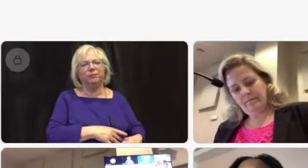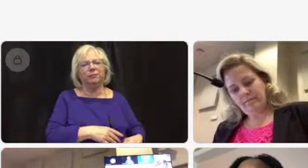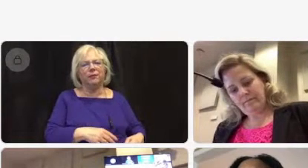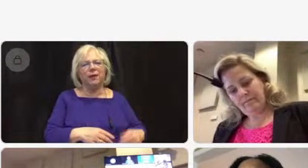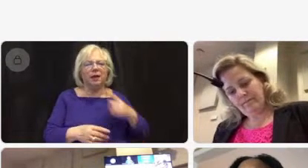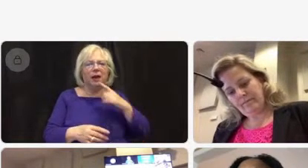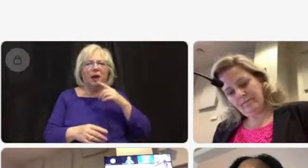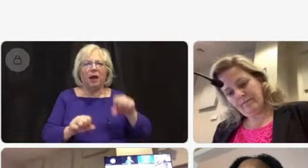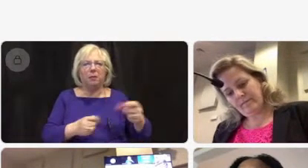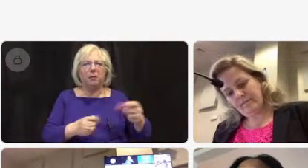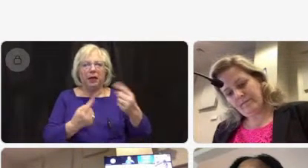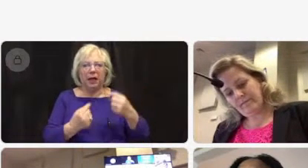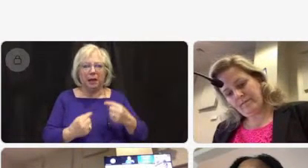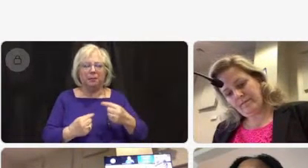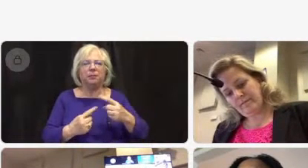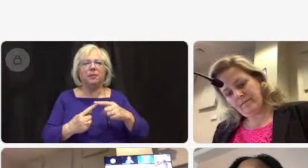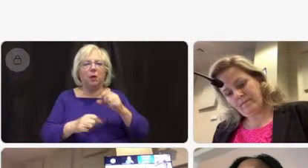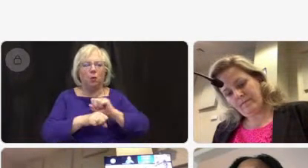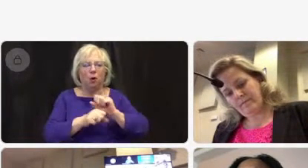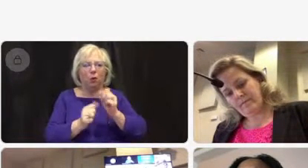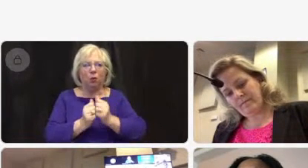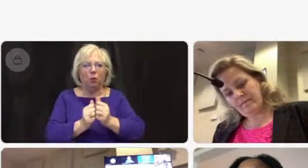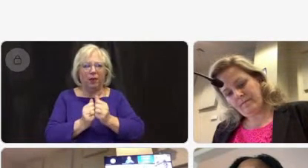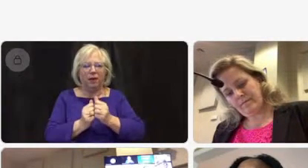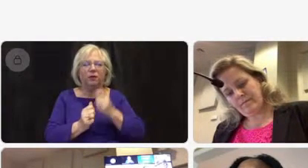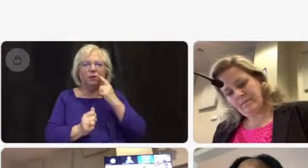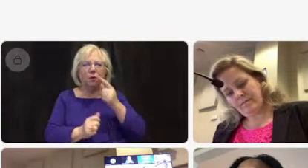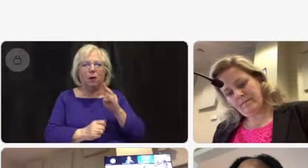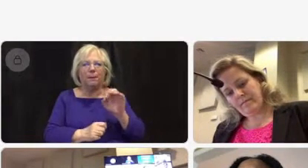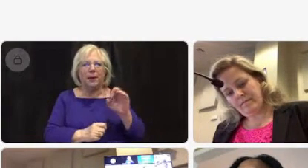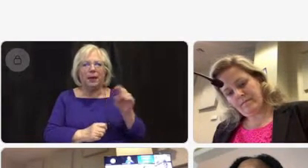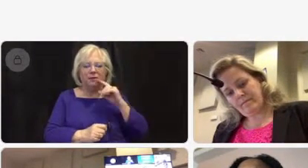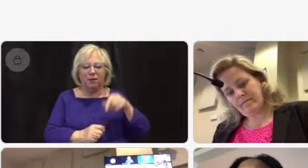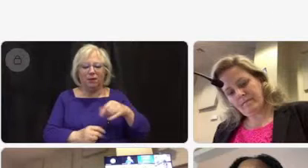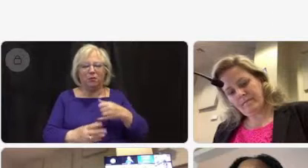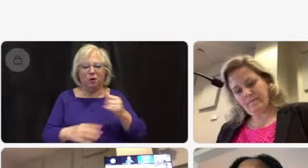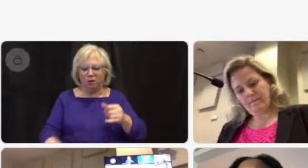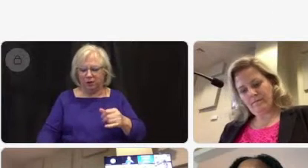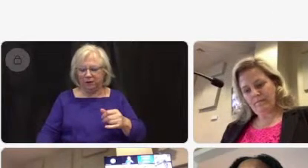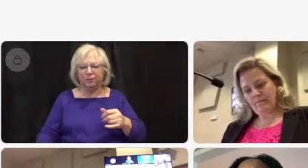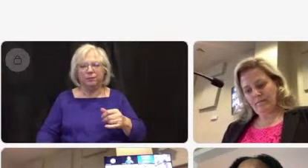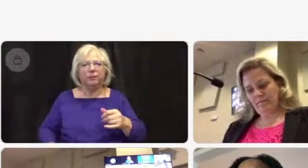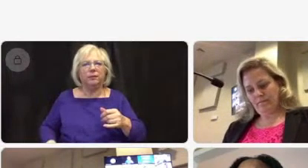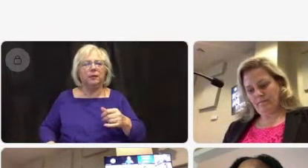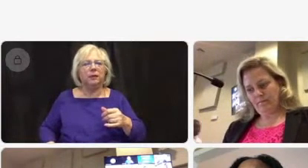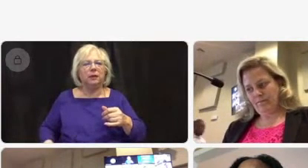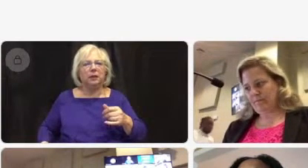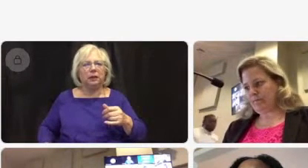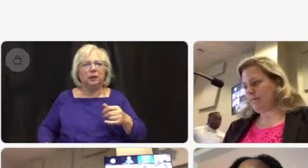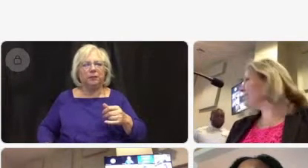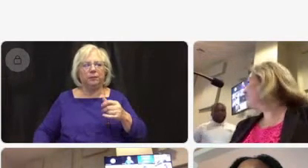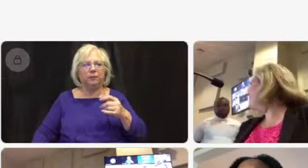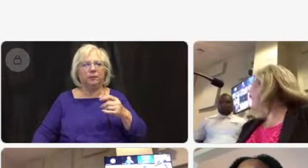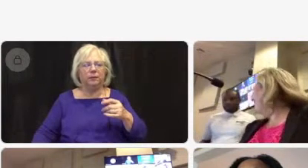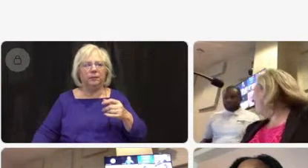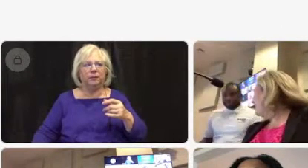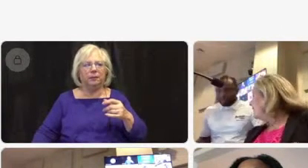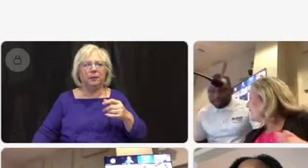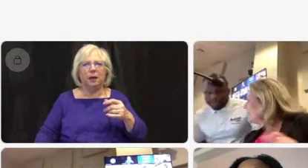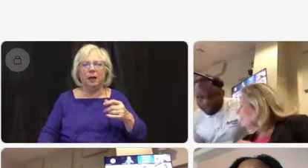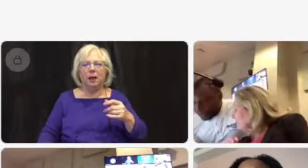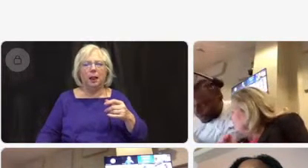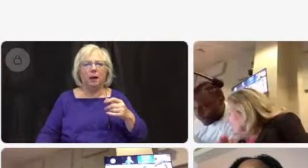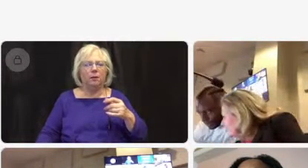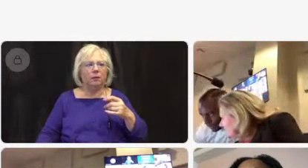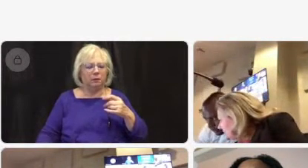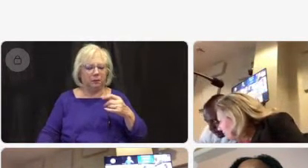able to come to the table and really work with us on a bid for this project. Thanks. But Leland, it wasn't, we